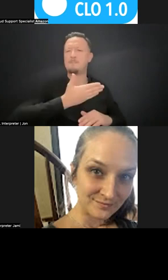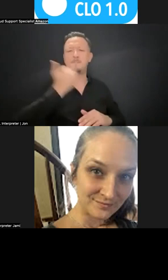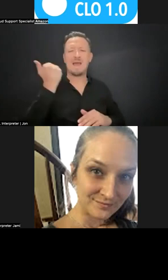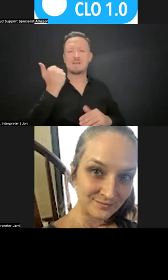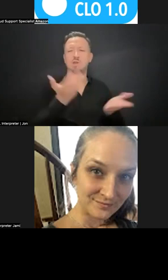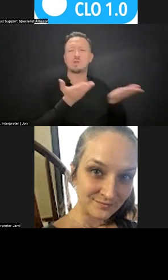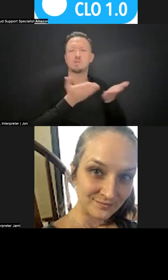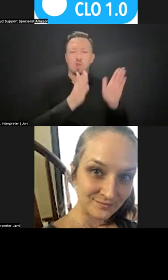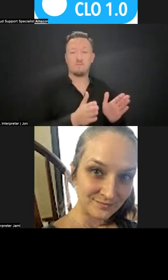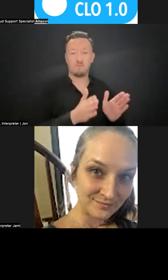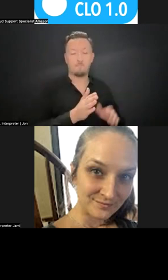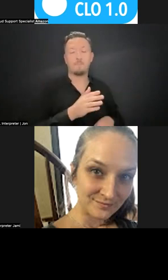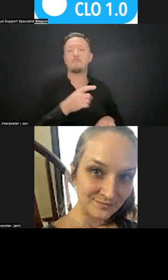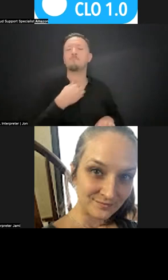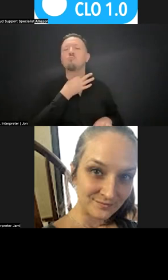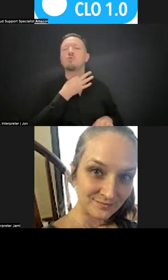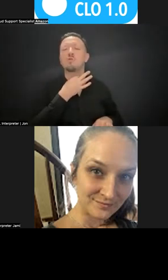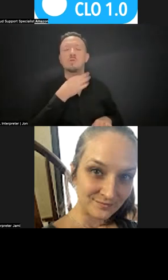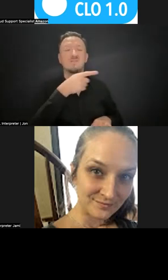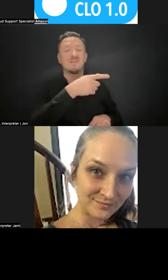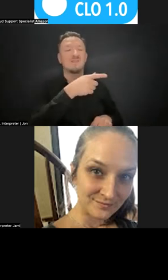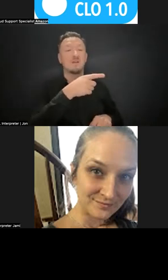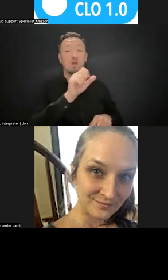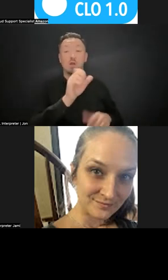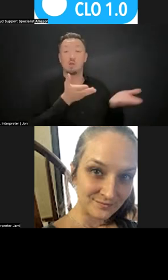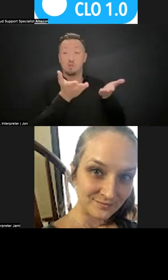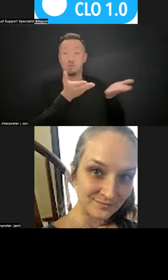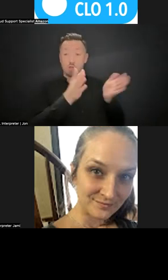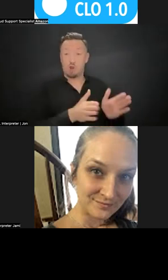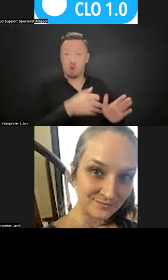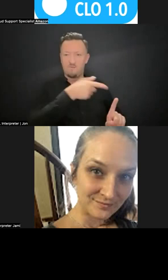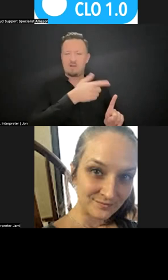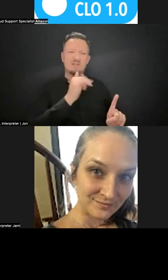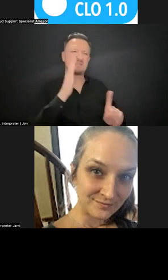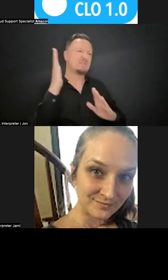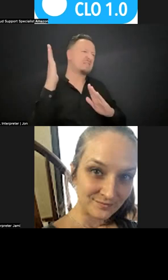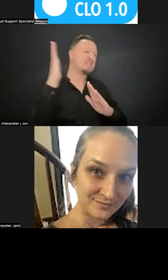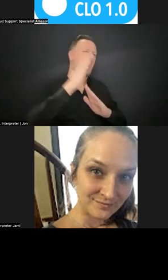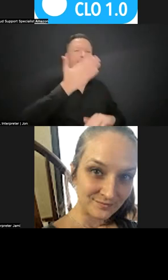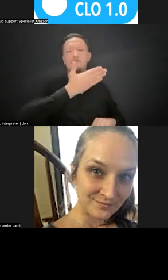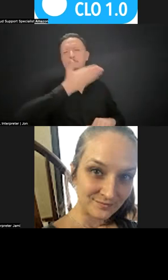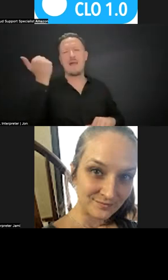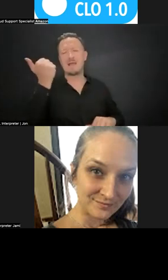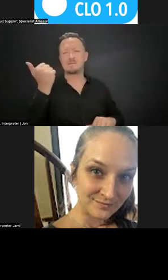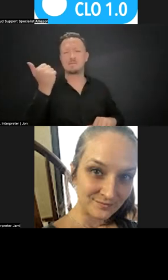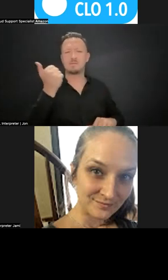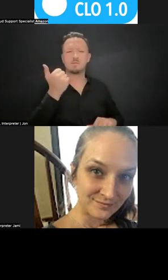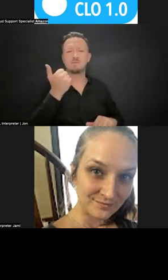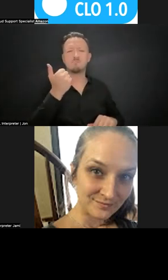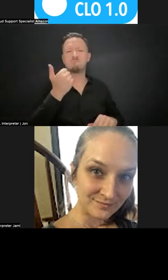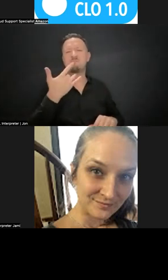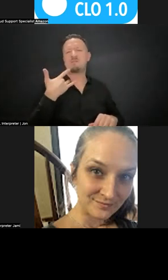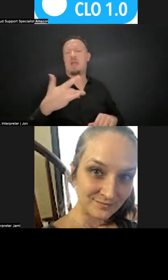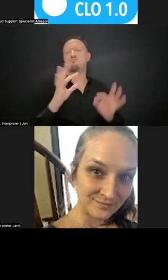for modern cutting-edge server? Anybody can get us that quick? What's the